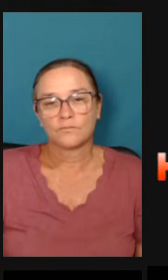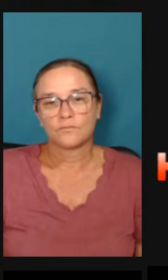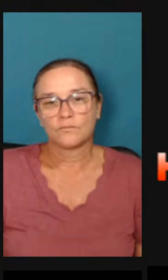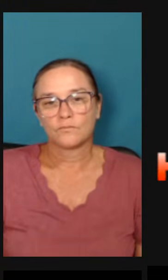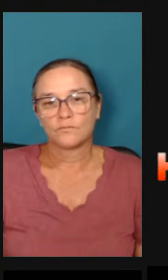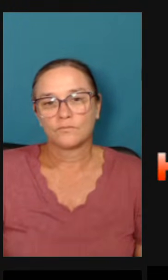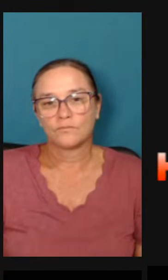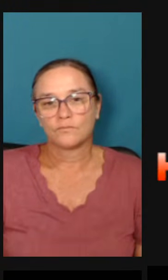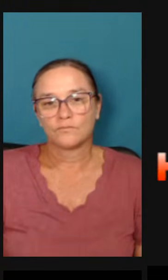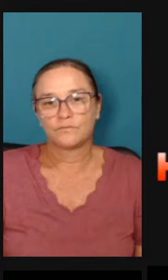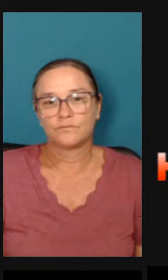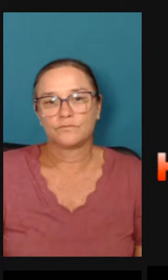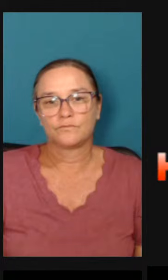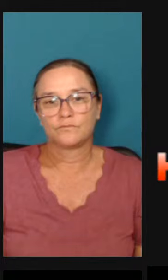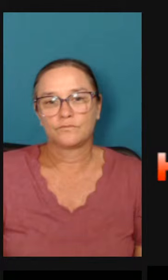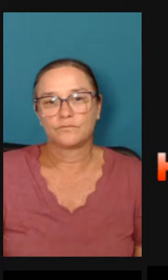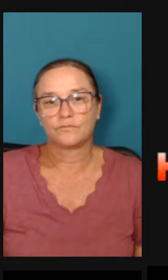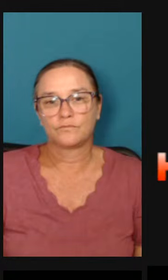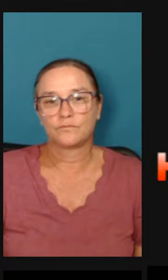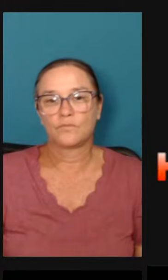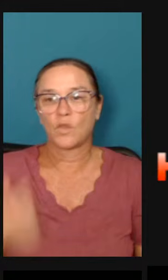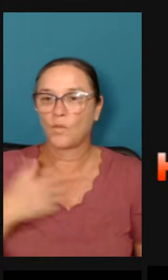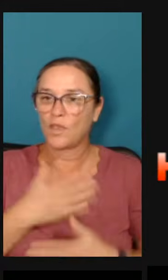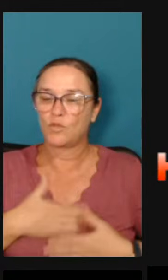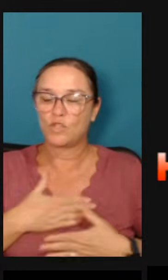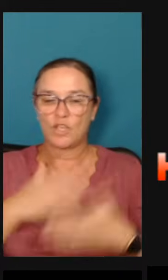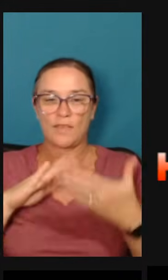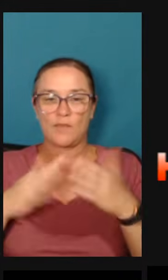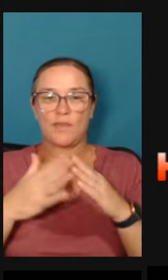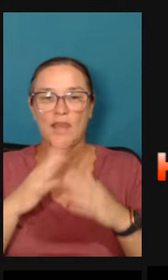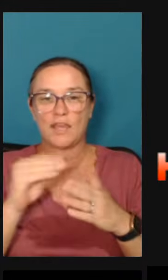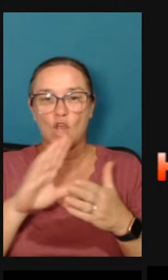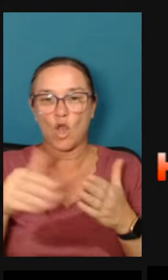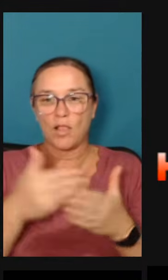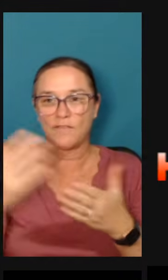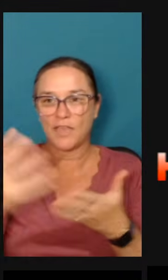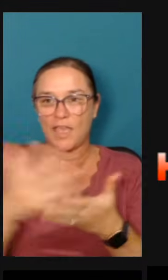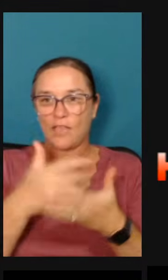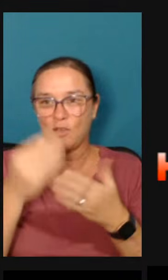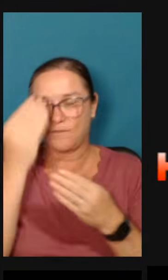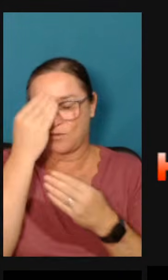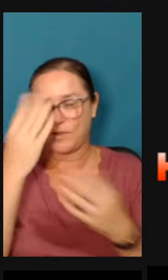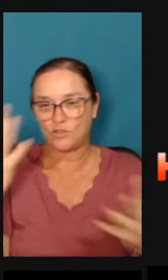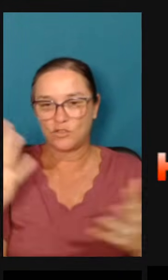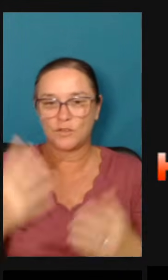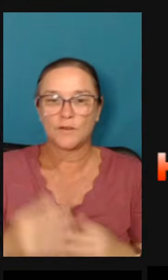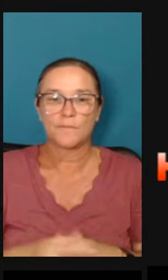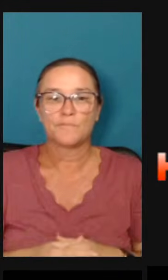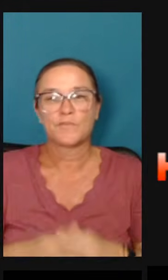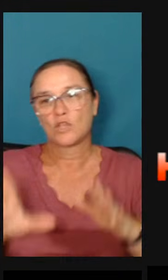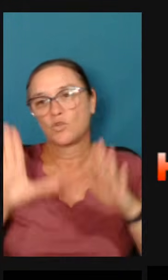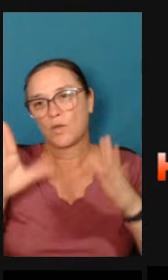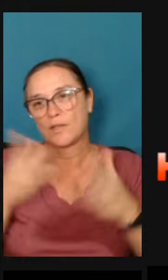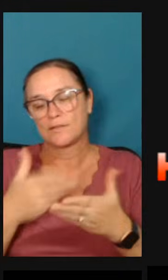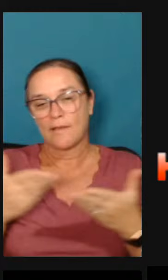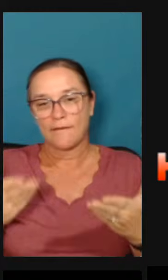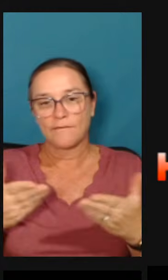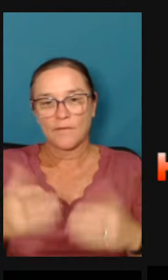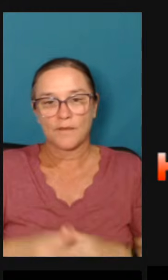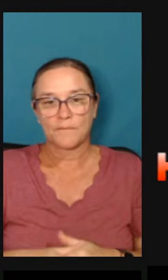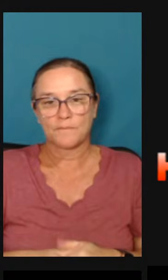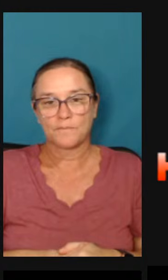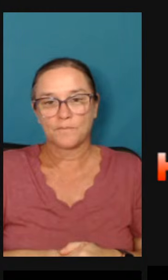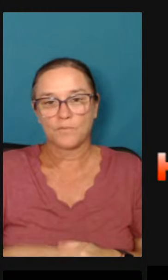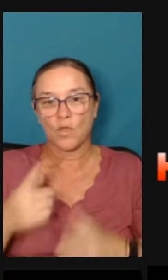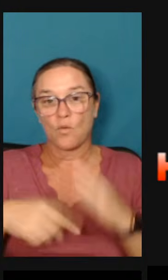Awesome. Yeah, really appreciate our community and all the crowdsourcing of information. It's all great stuff. What they didn't mention